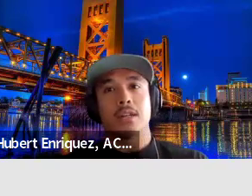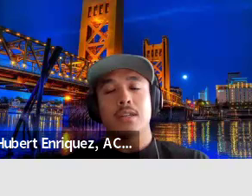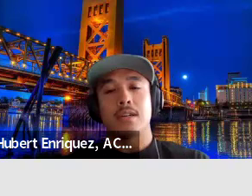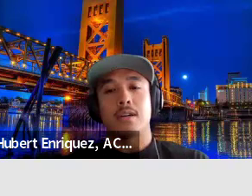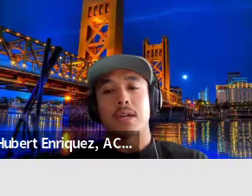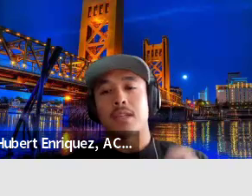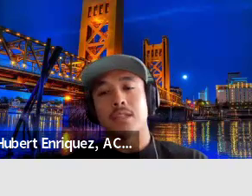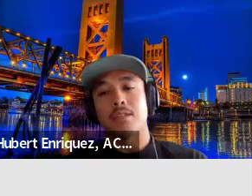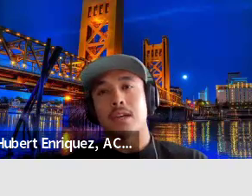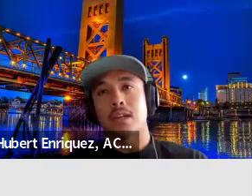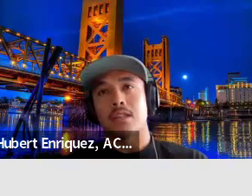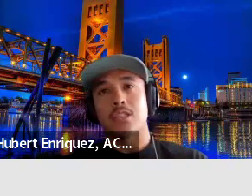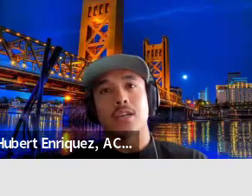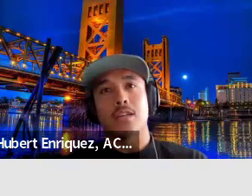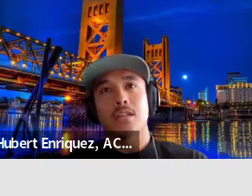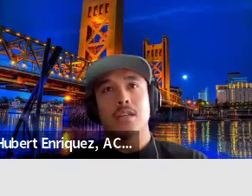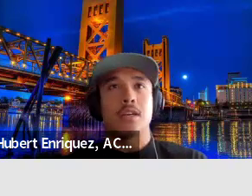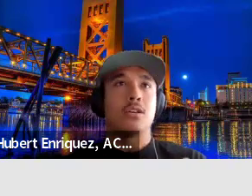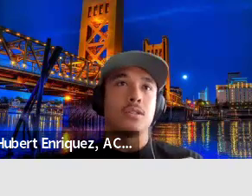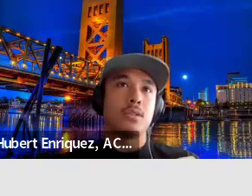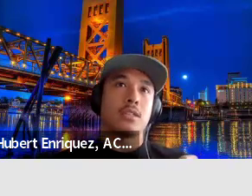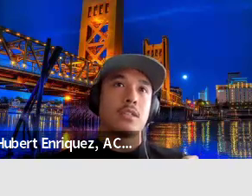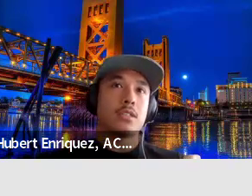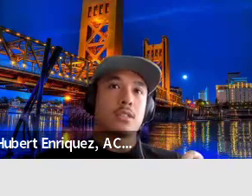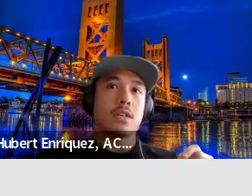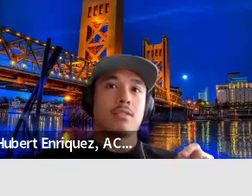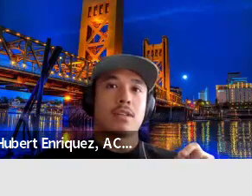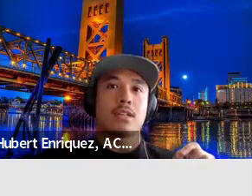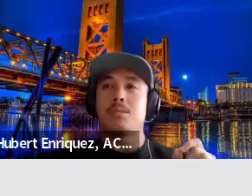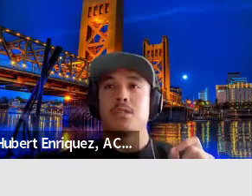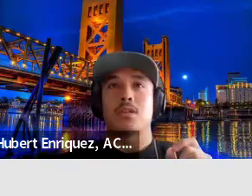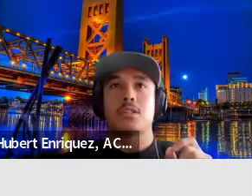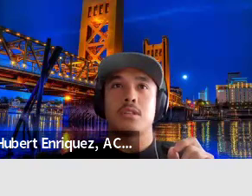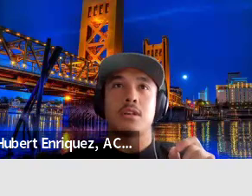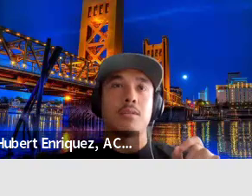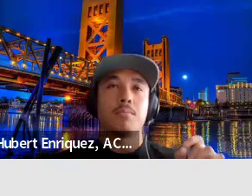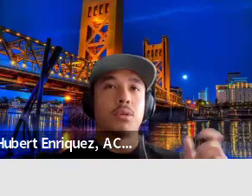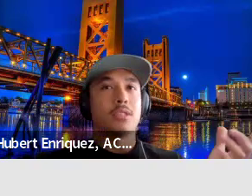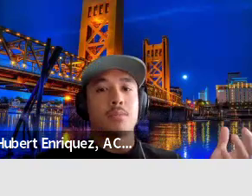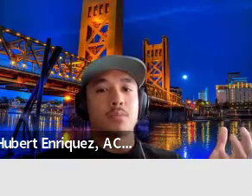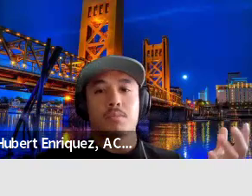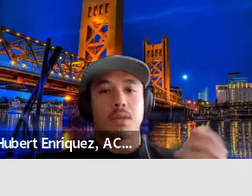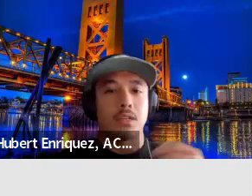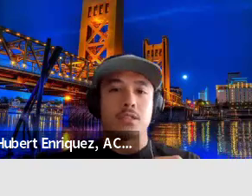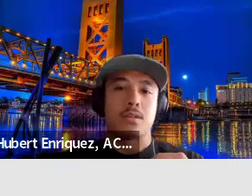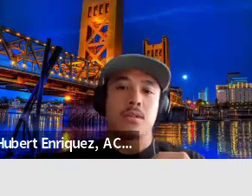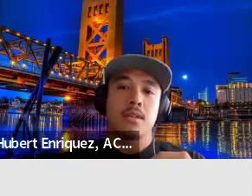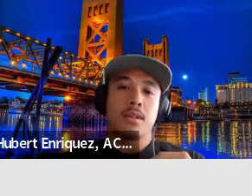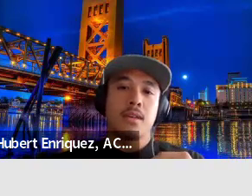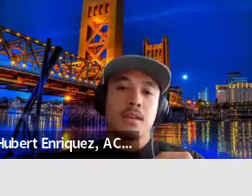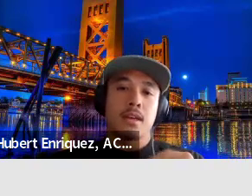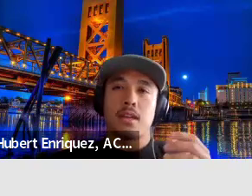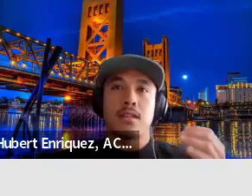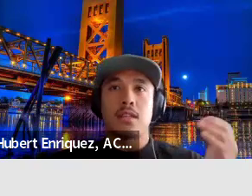by your county. I could leave that in the chat and also a link to this kind of like tips and tricks bulletin page.